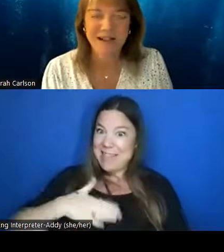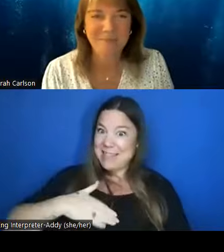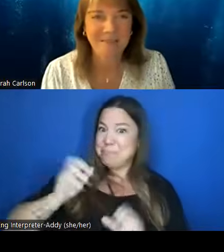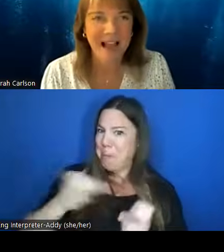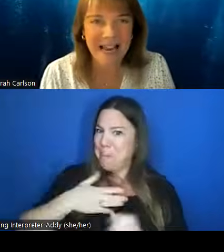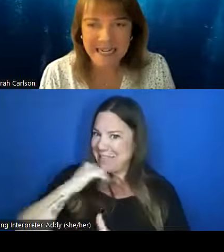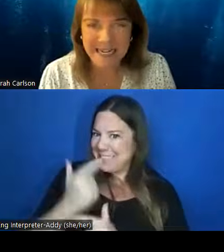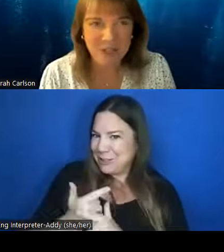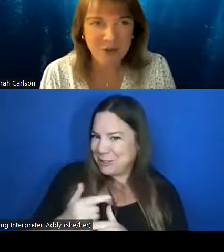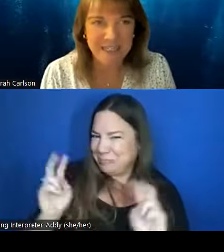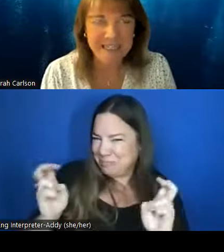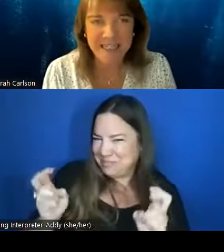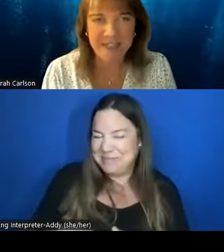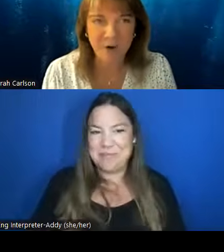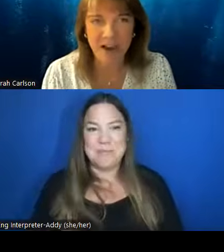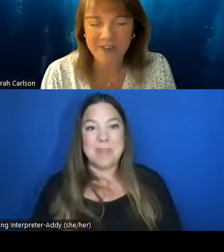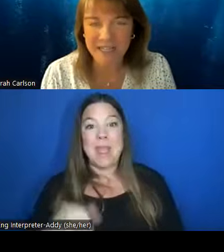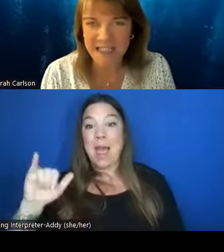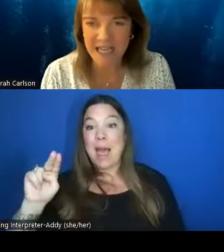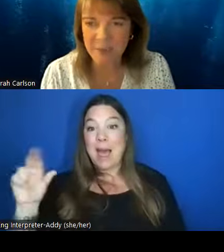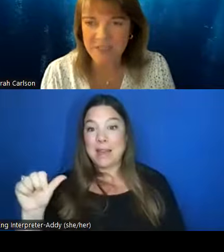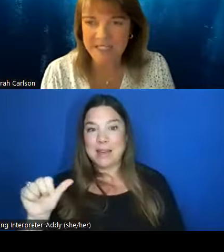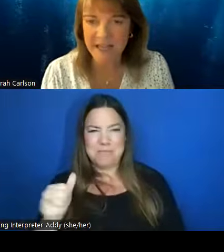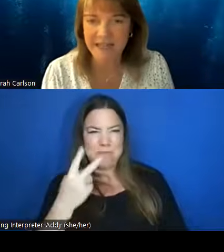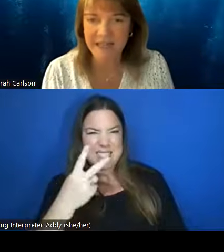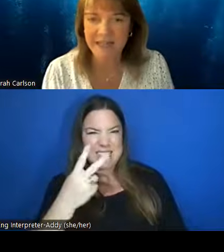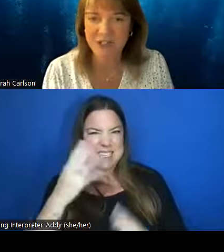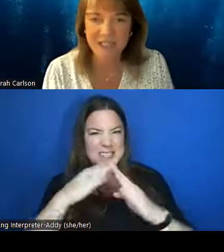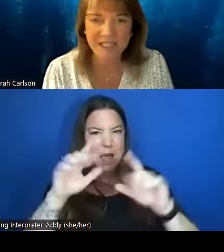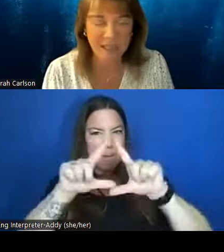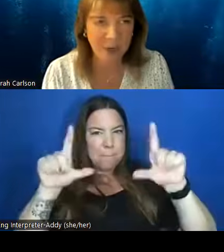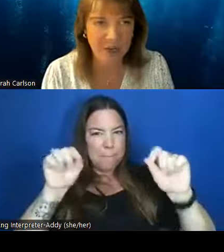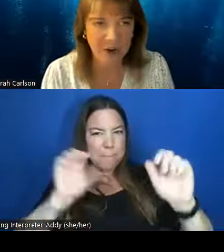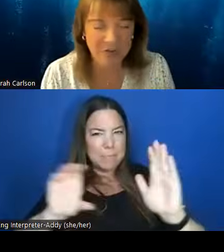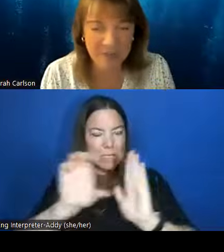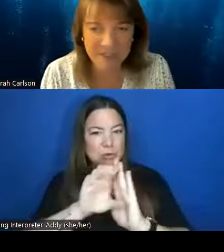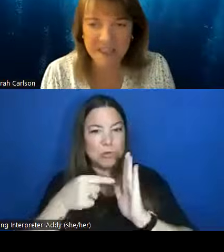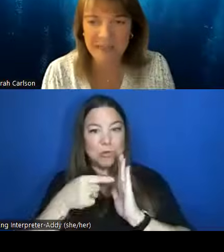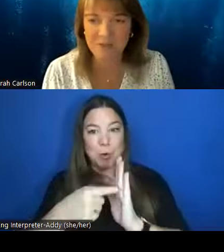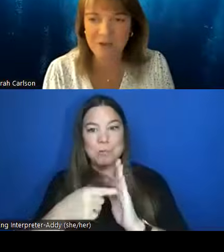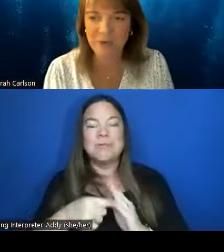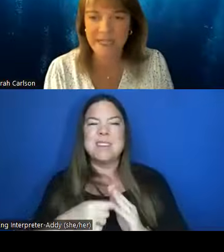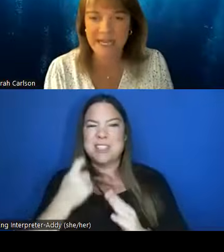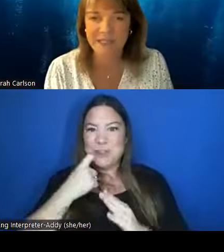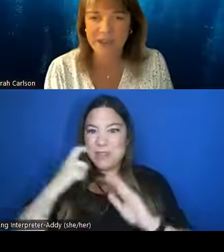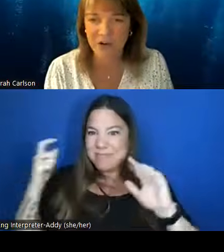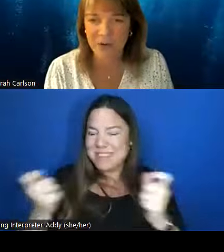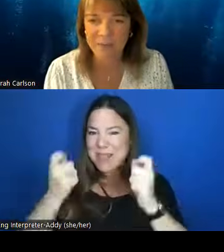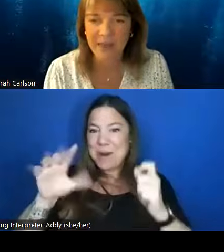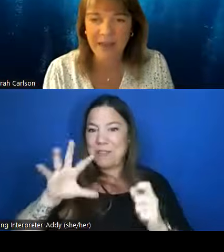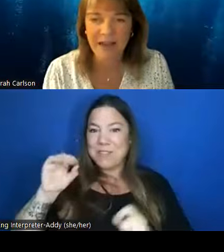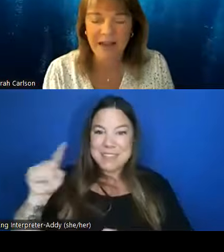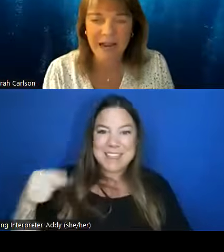So INA, as you can see in the graphic at the top of the slide, just celebrated our 50th anniversary last